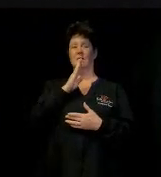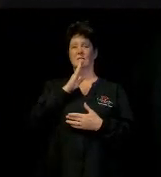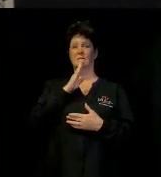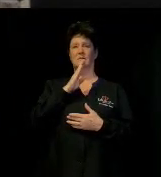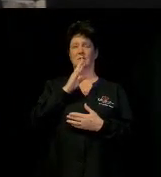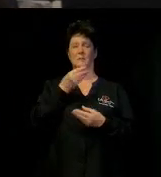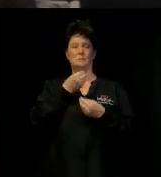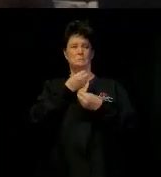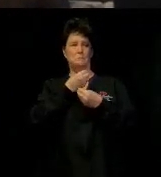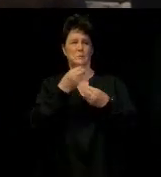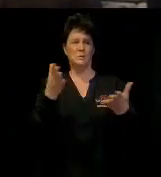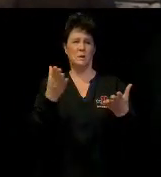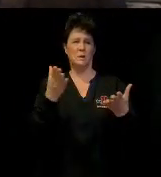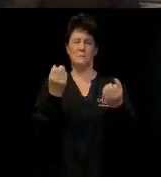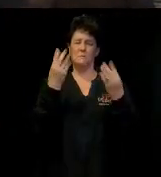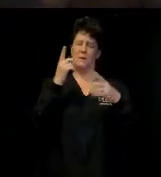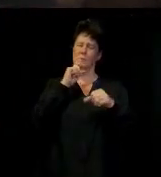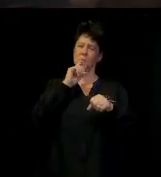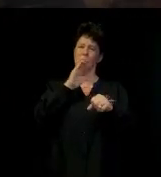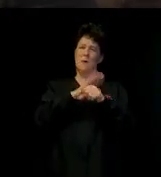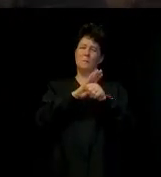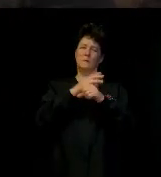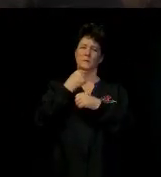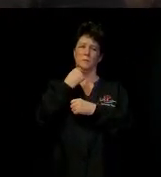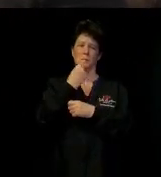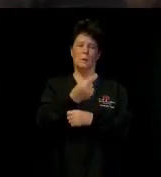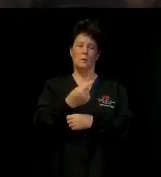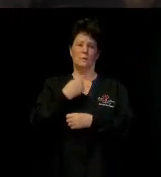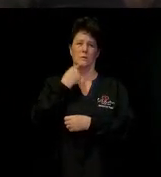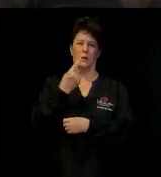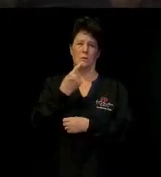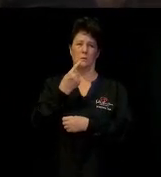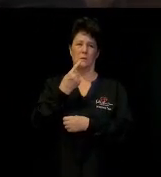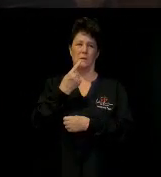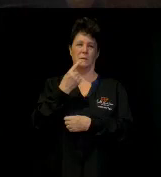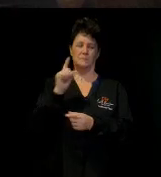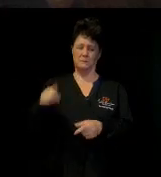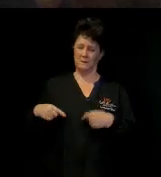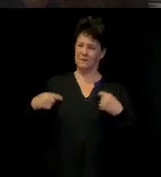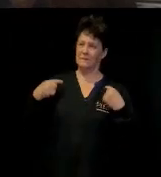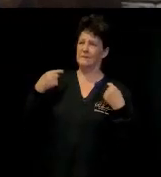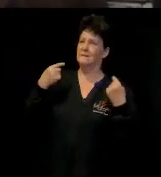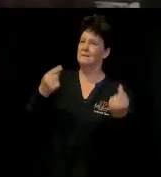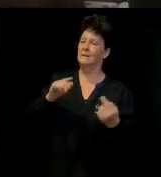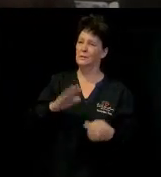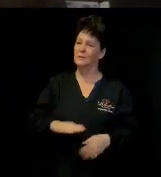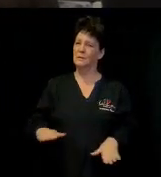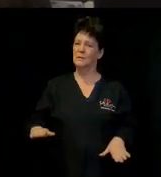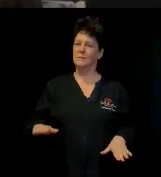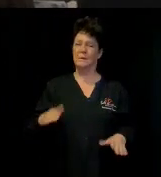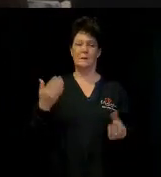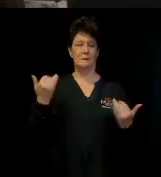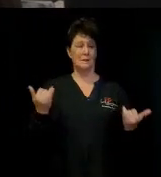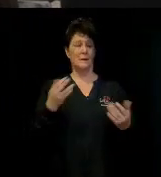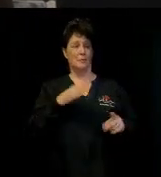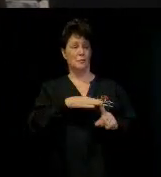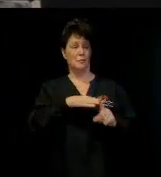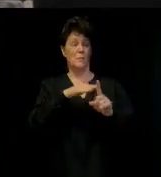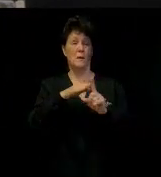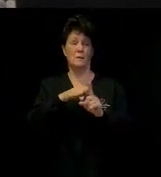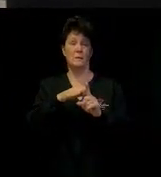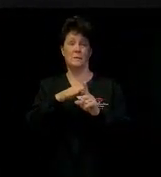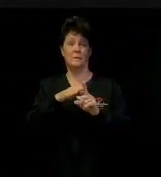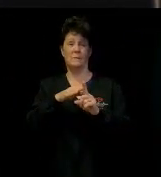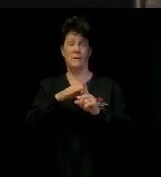room years ago, months ago, even as they were children. God, I thank you. You're reminding them of those promises and that they will come